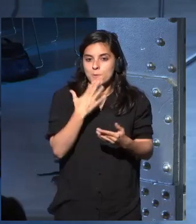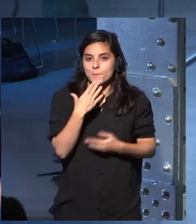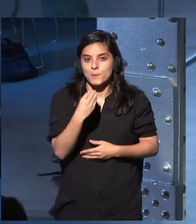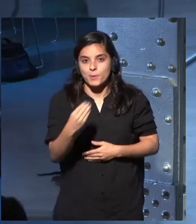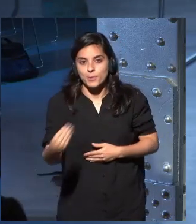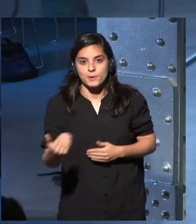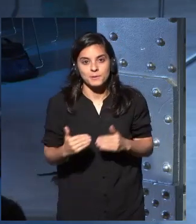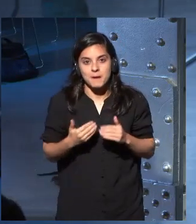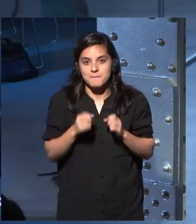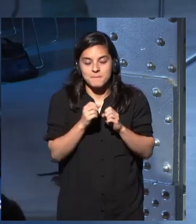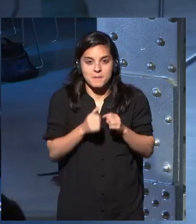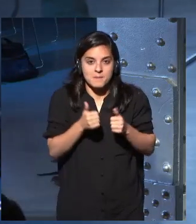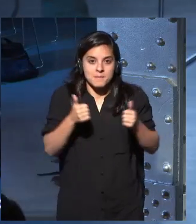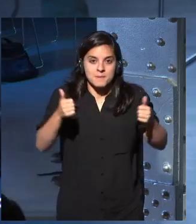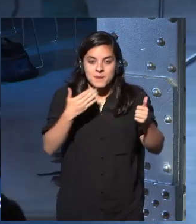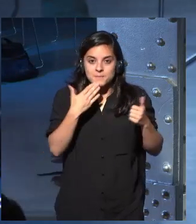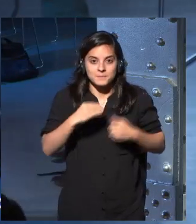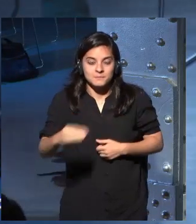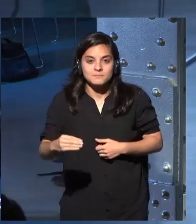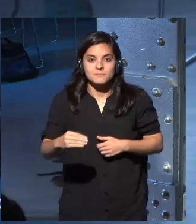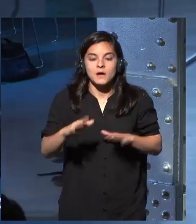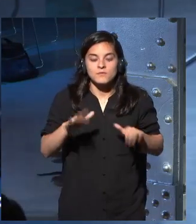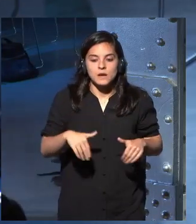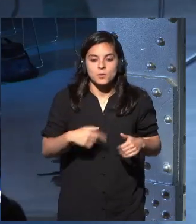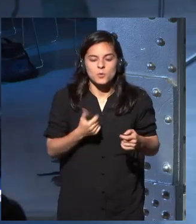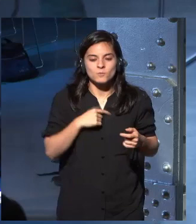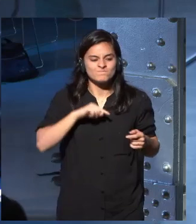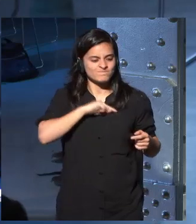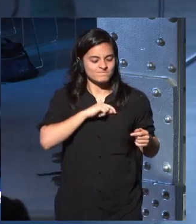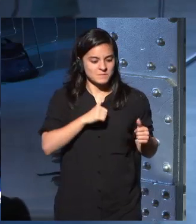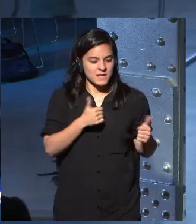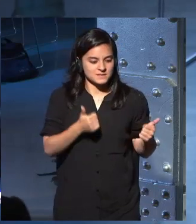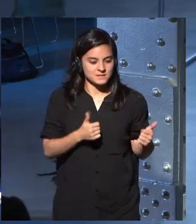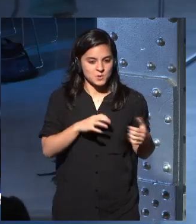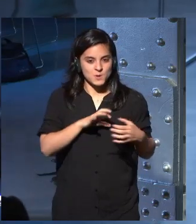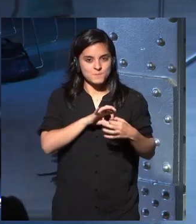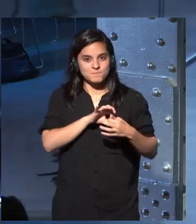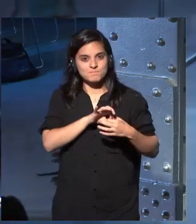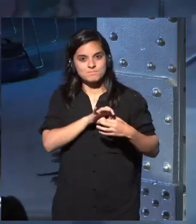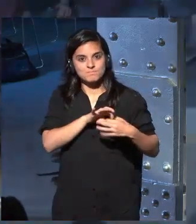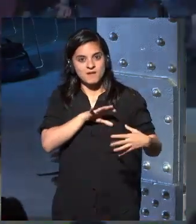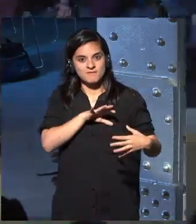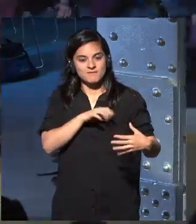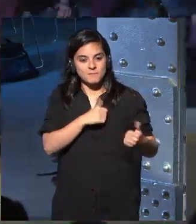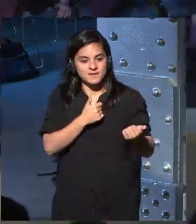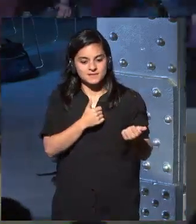alienated from the United States, particularly the United States of George Bush